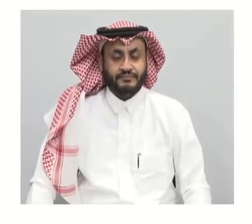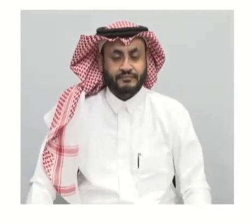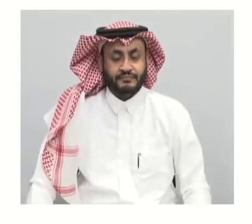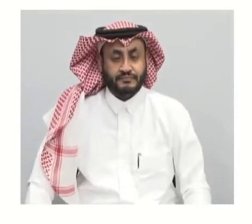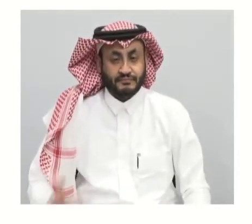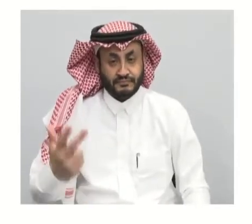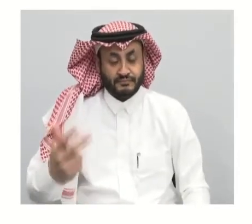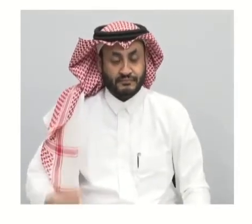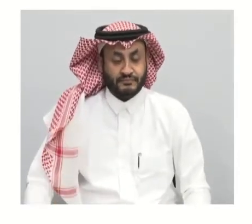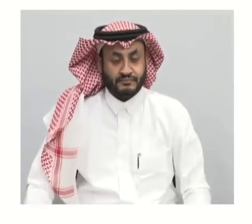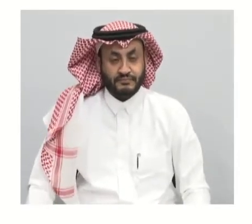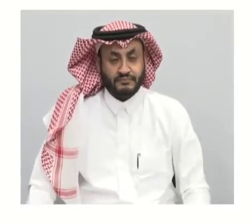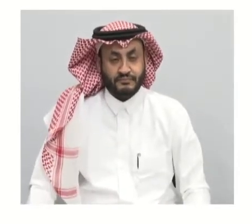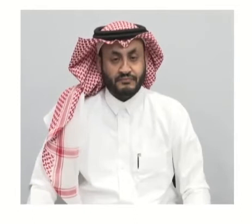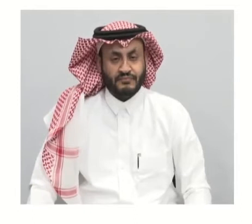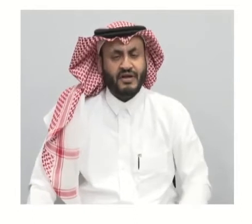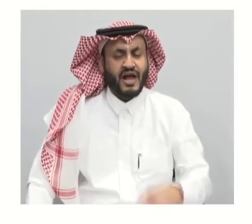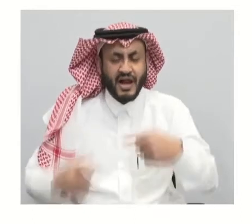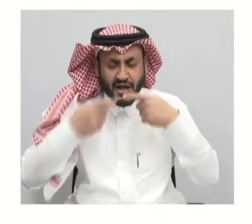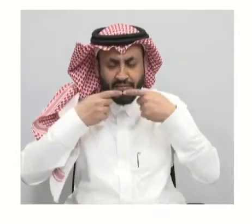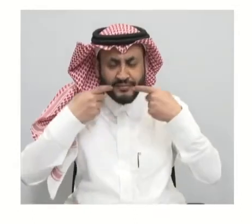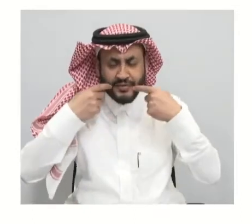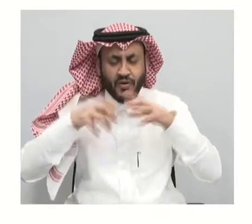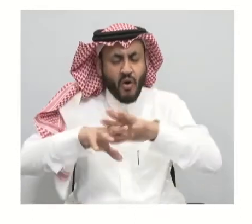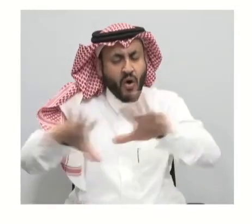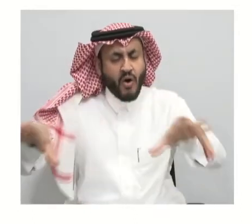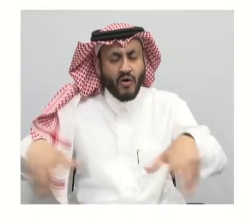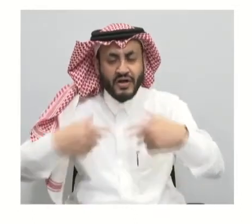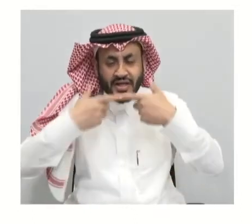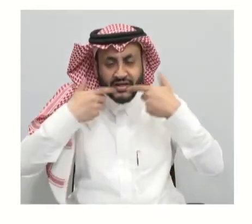Three. Now, smile everyone. Say, cheese.